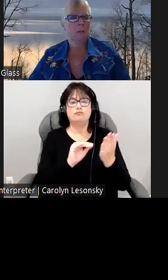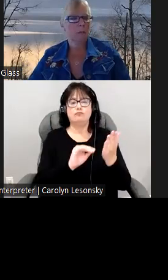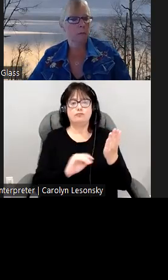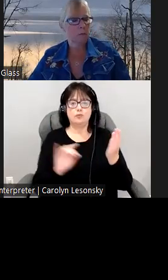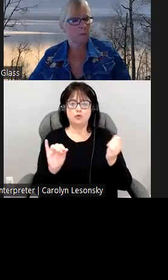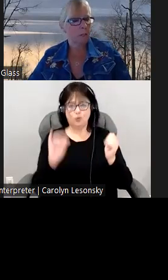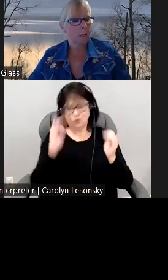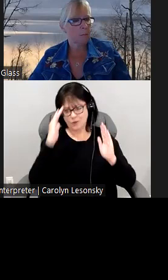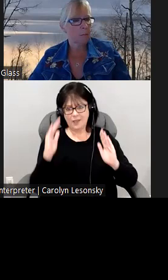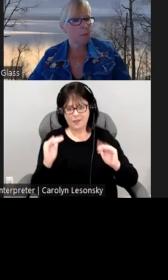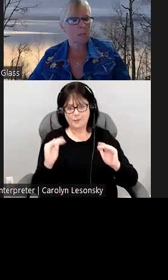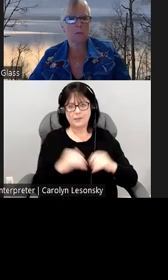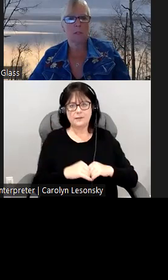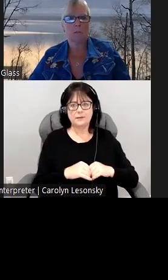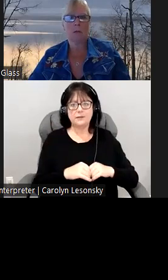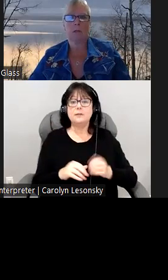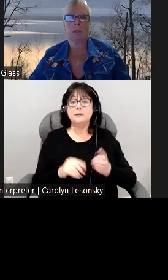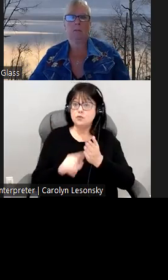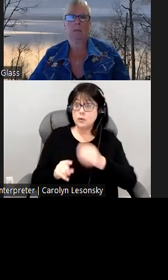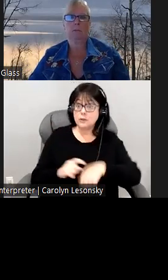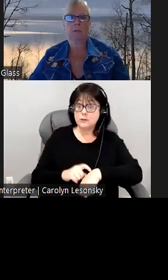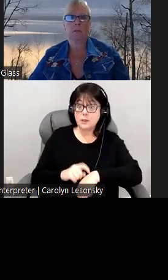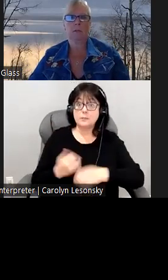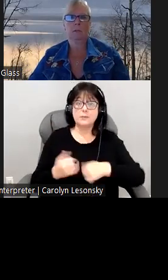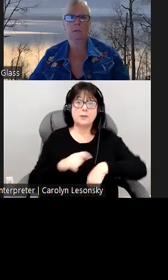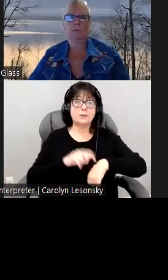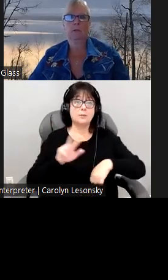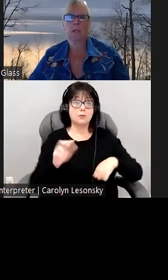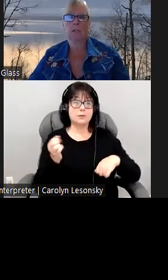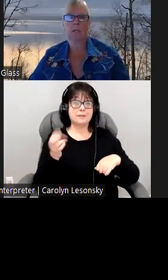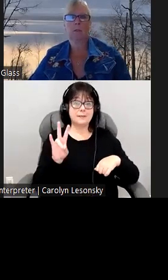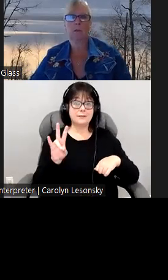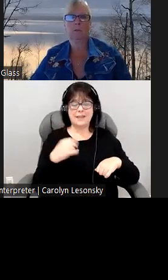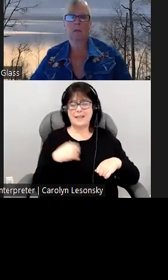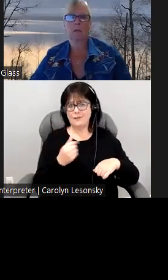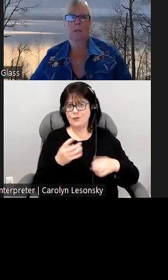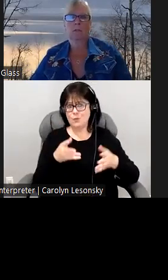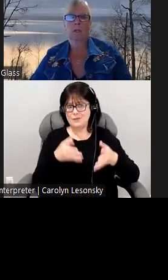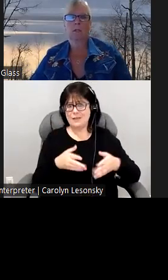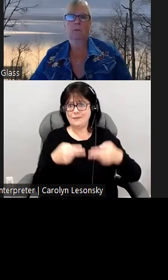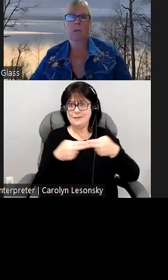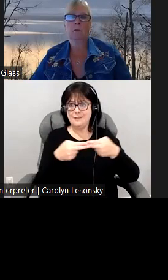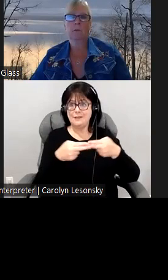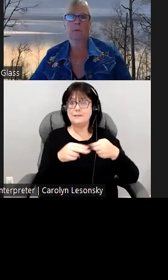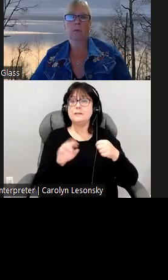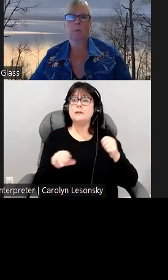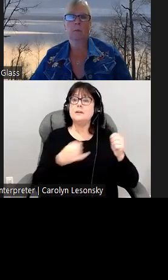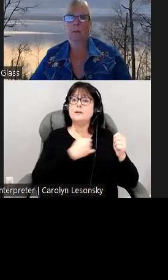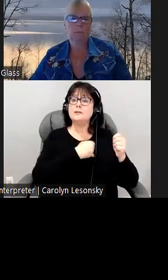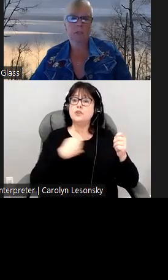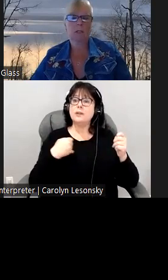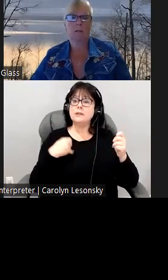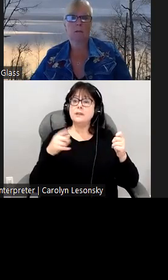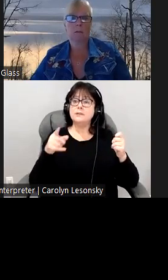All right, how are we doing for time? 3:17. All right, we got another few slides to get through. Janet, you can have many referrals, but only one.